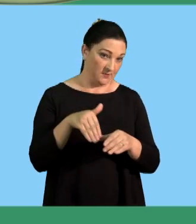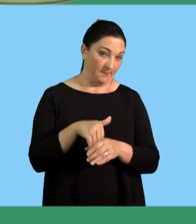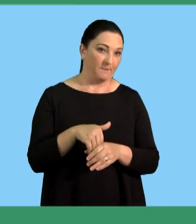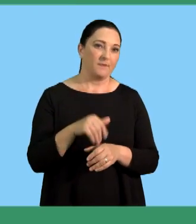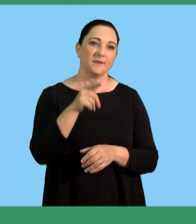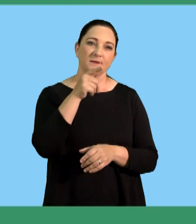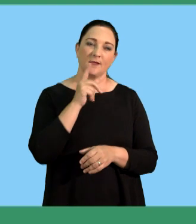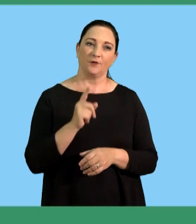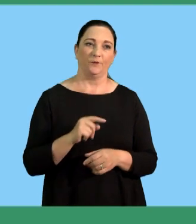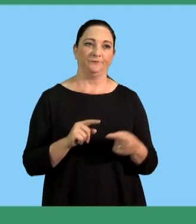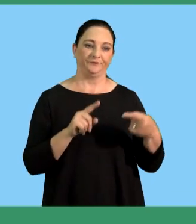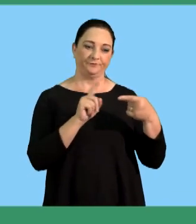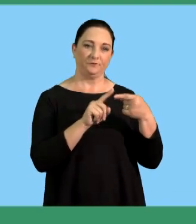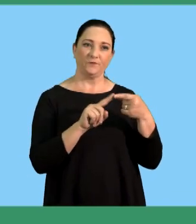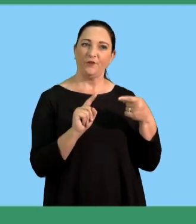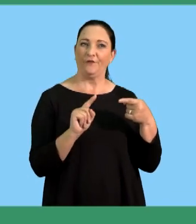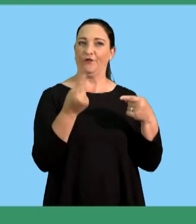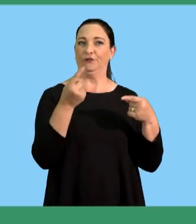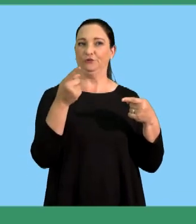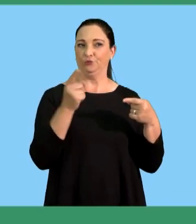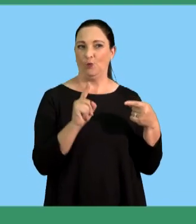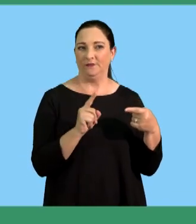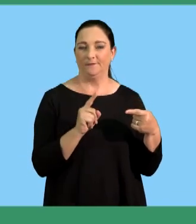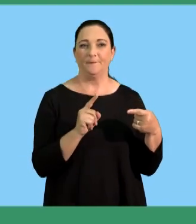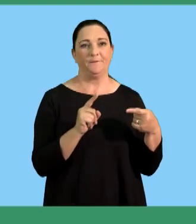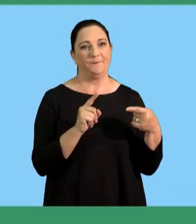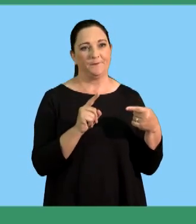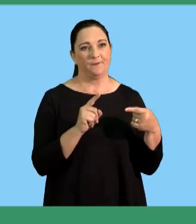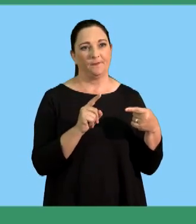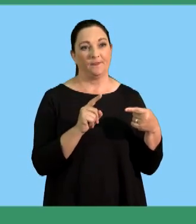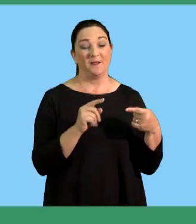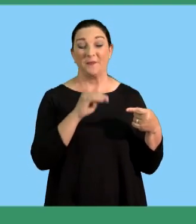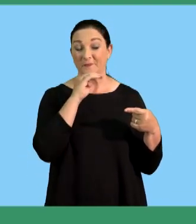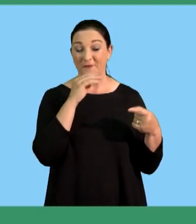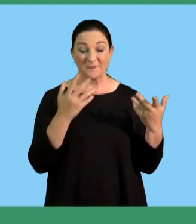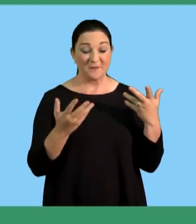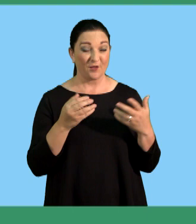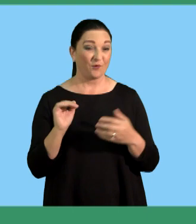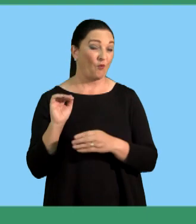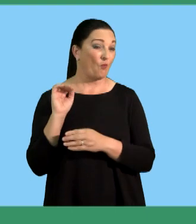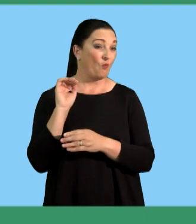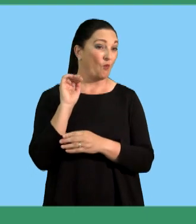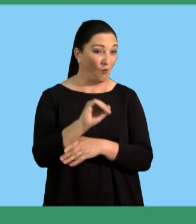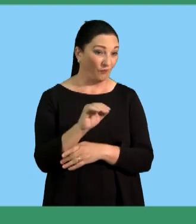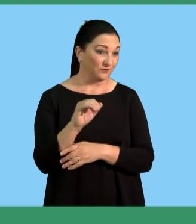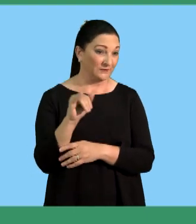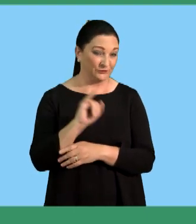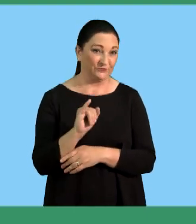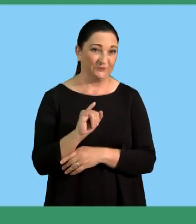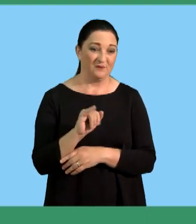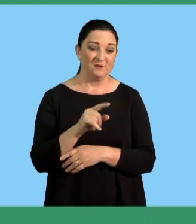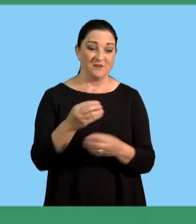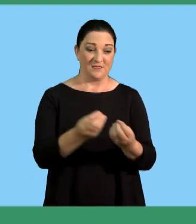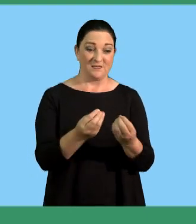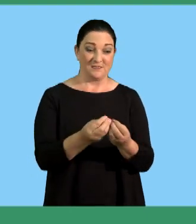We'll start by looking into the first insurance concept, which is over-insurance. Over-insurance is when